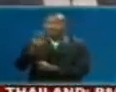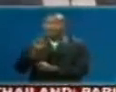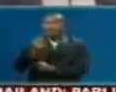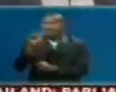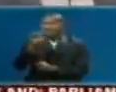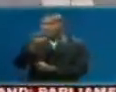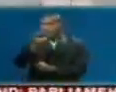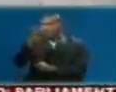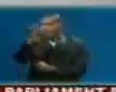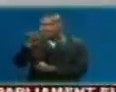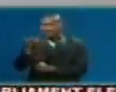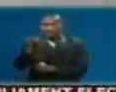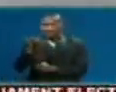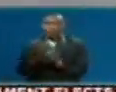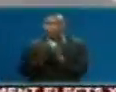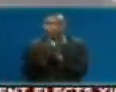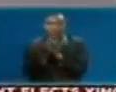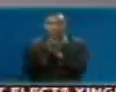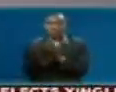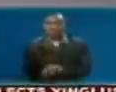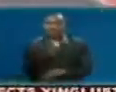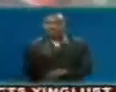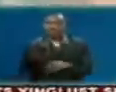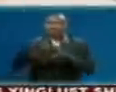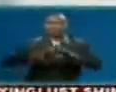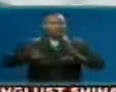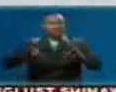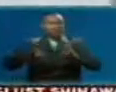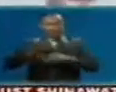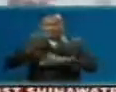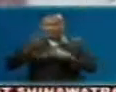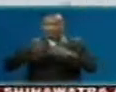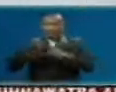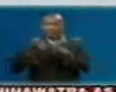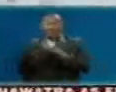by PTI. The patrol boats are expected